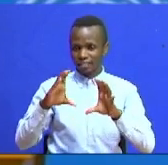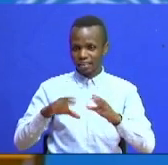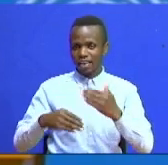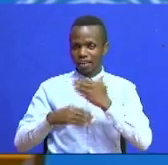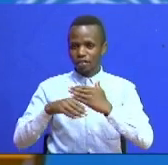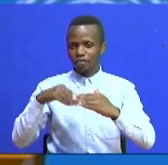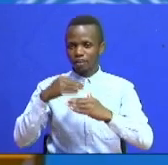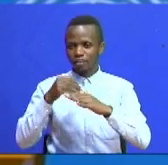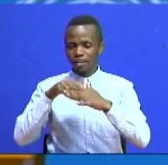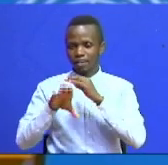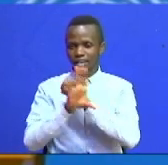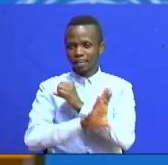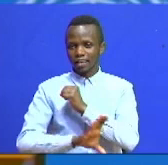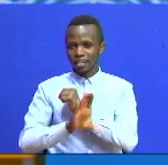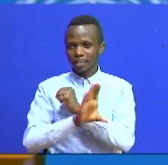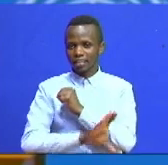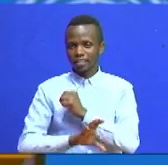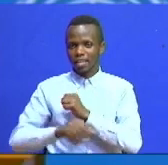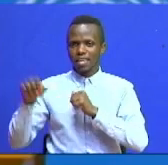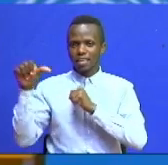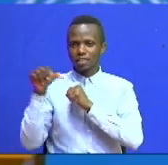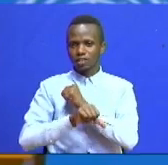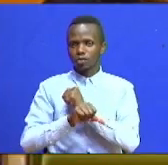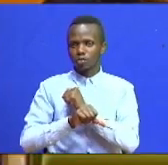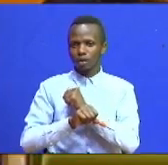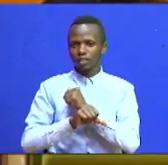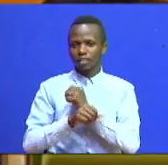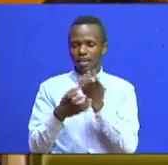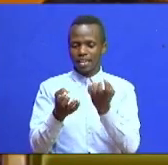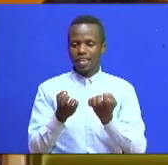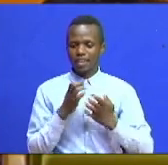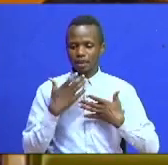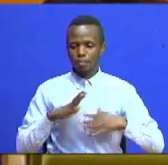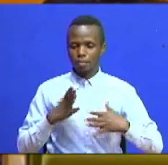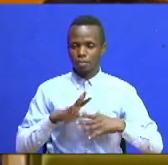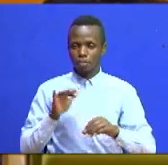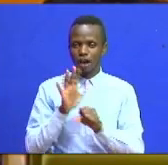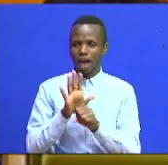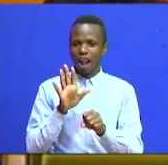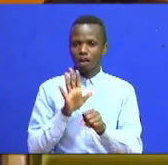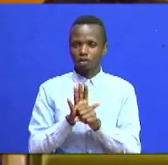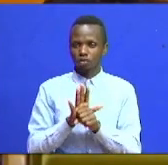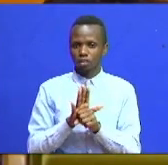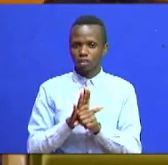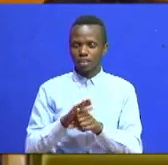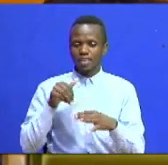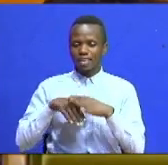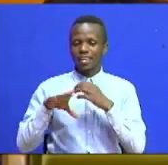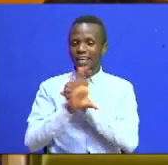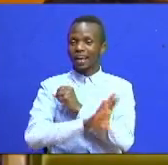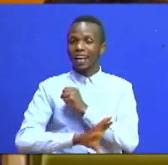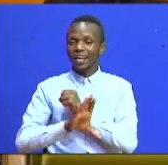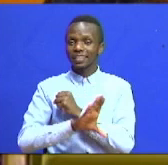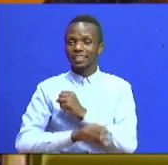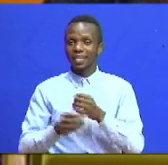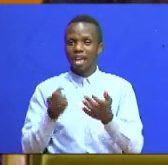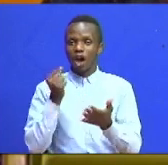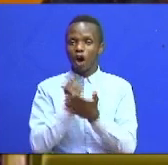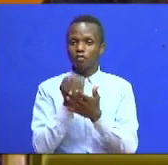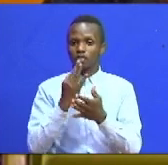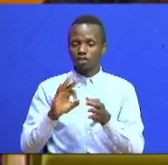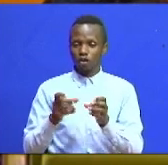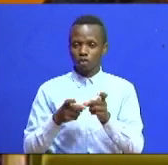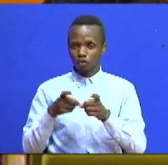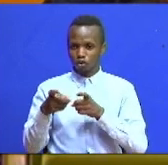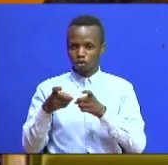country will likely worsen the humanitarian needs. According to Haq, across the country, the Office for Coordination